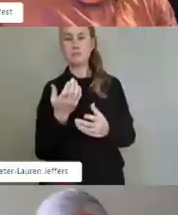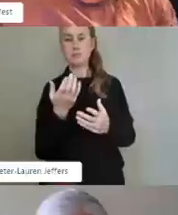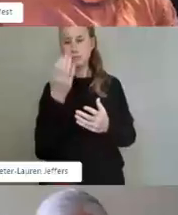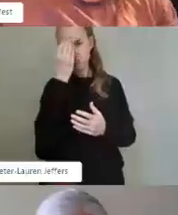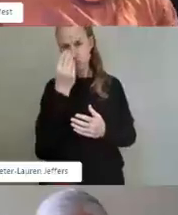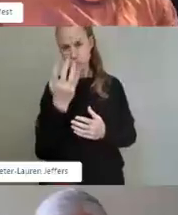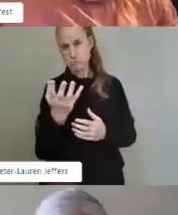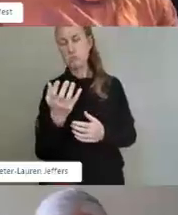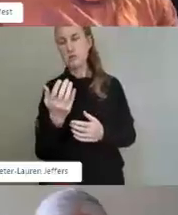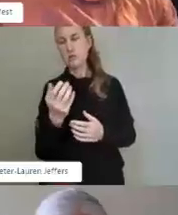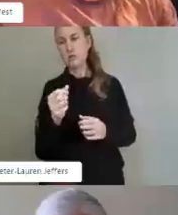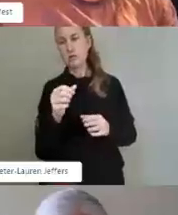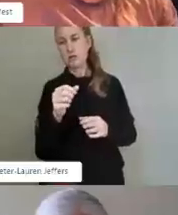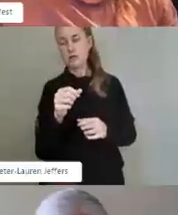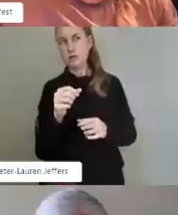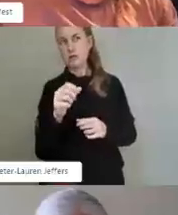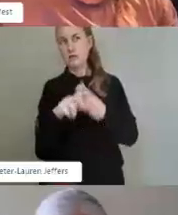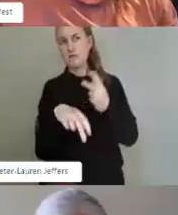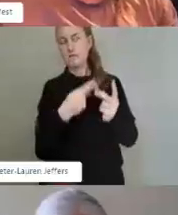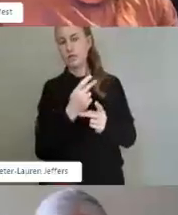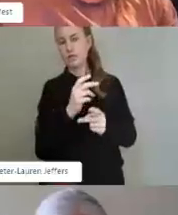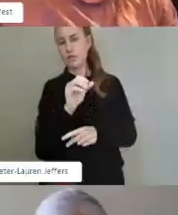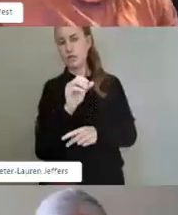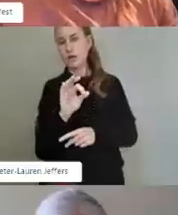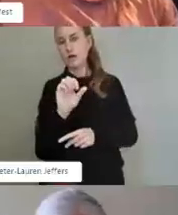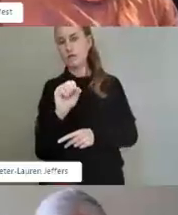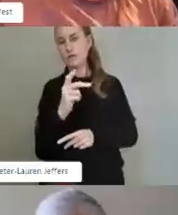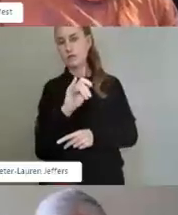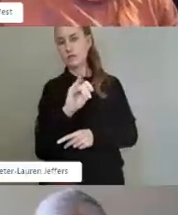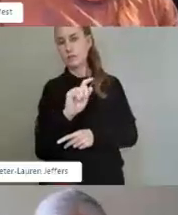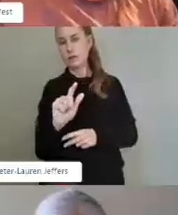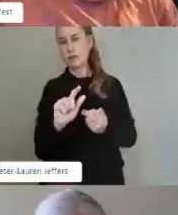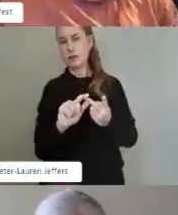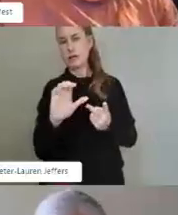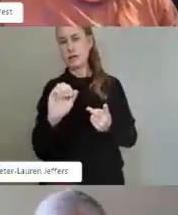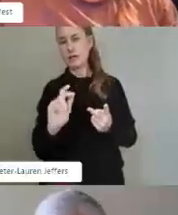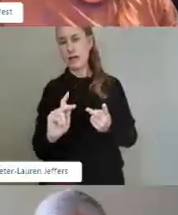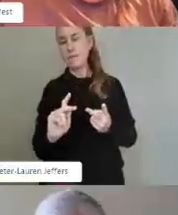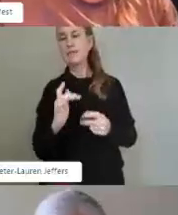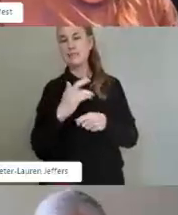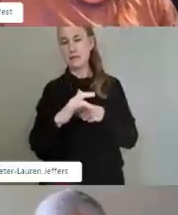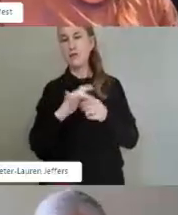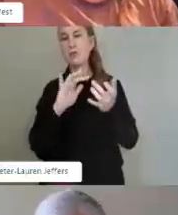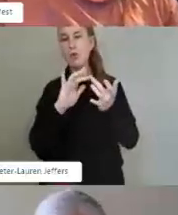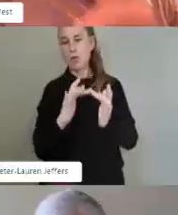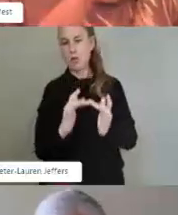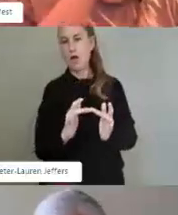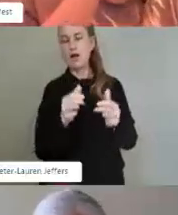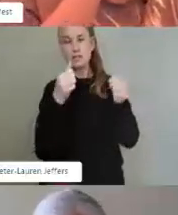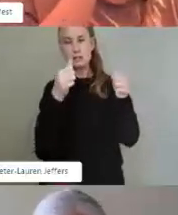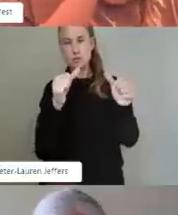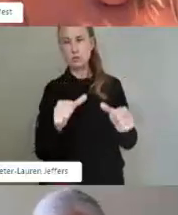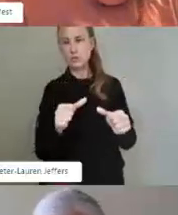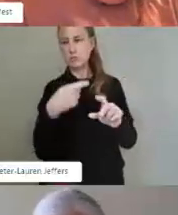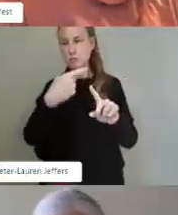can find the version of the spill and the cap is available on our website. And we do post every monthly